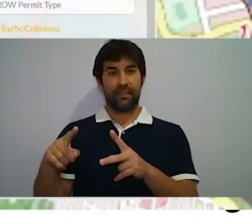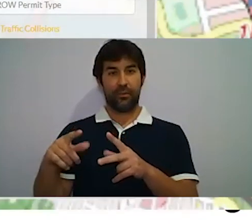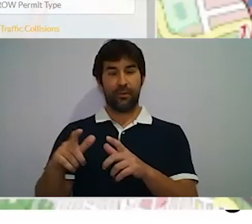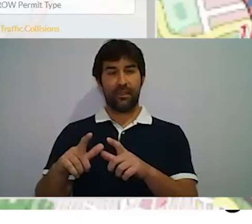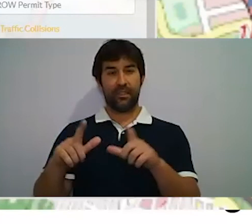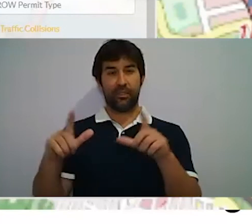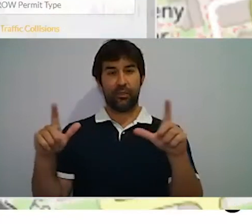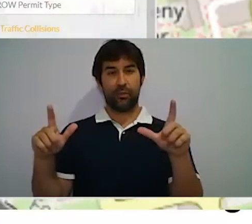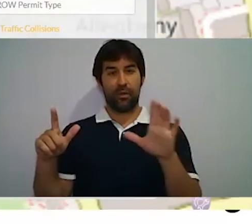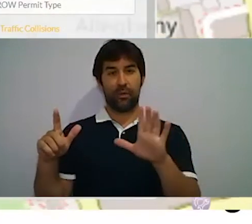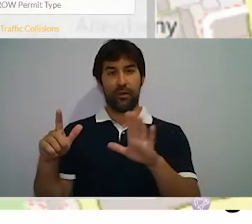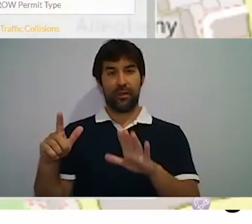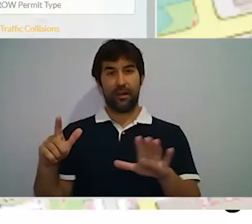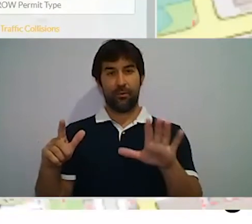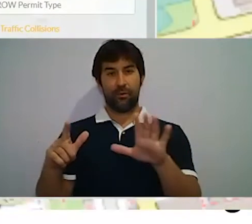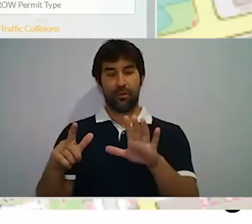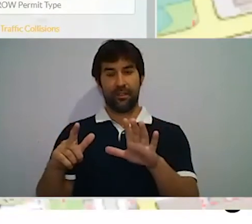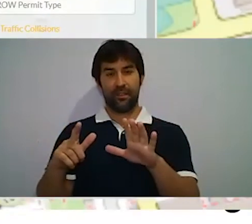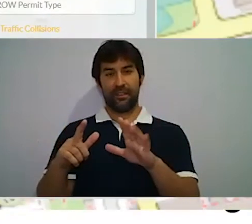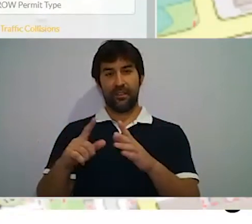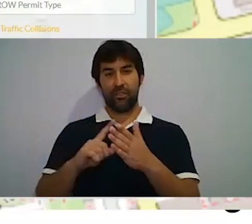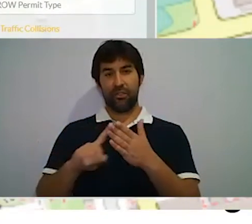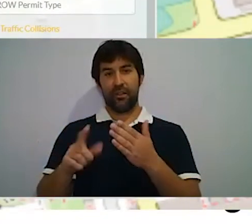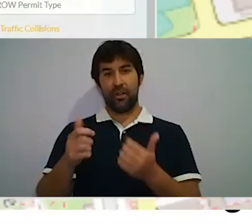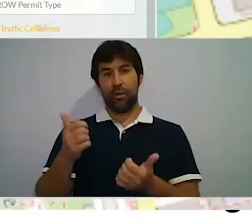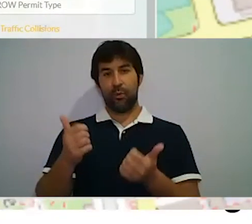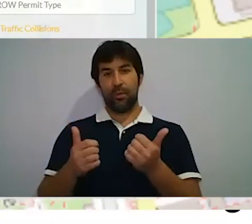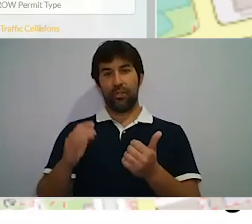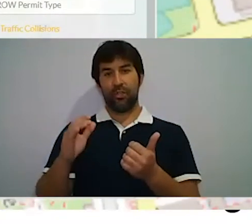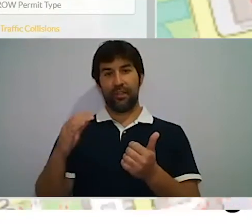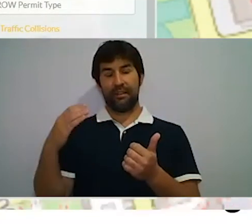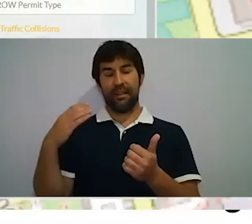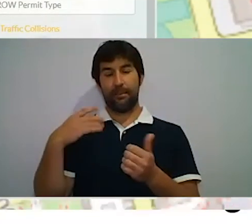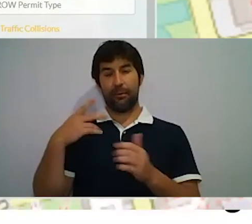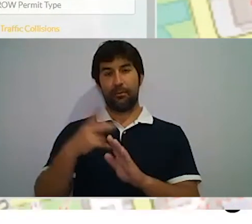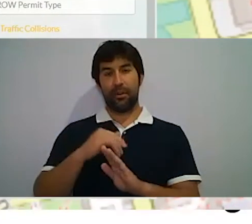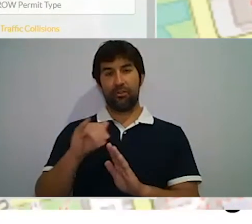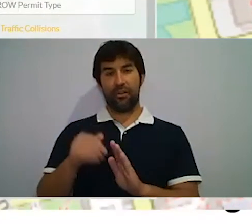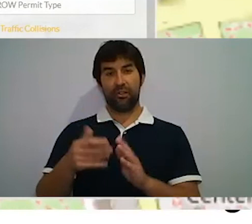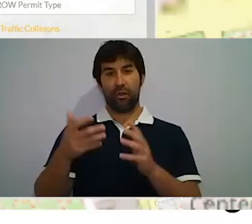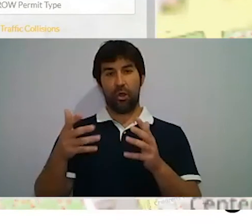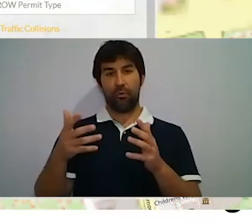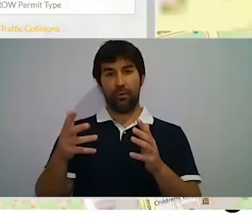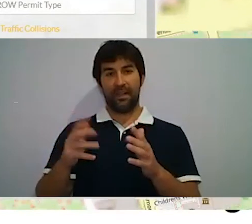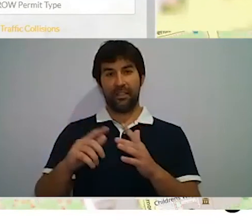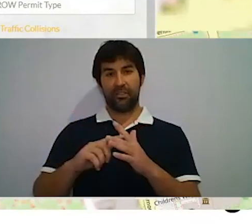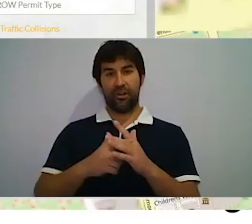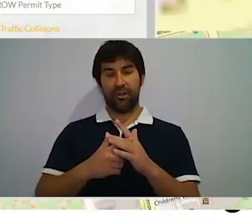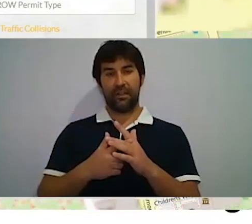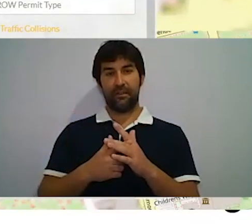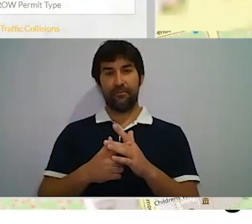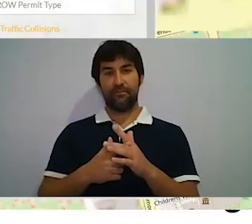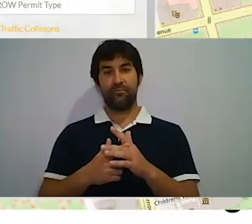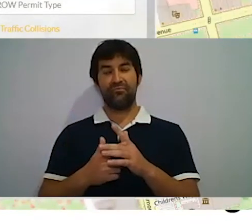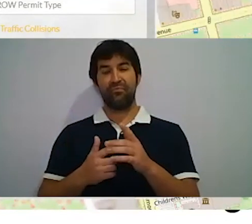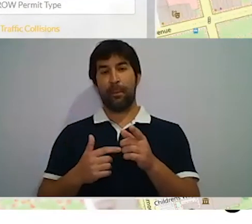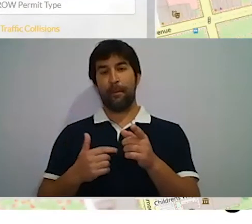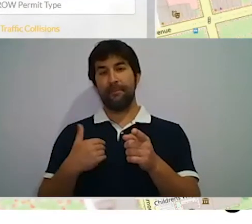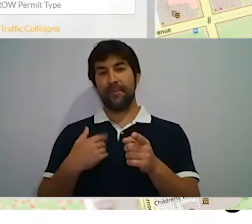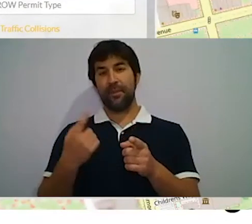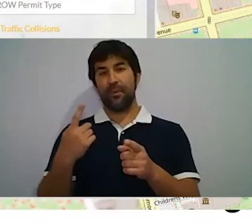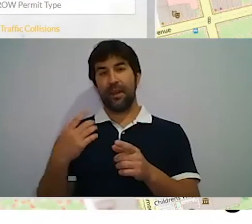perspectives. We have made the best technical judgment possible for the concerns that were expressed